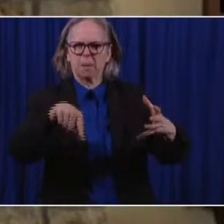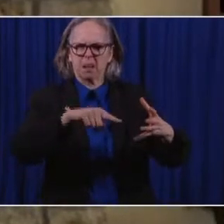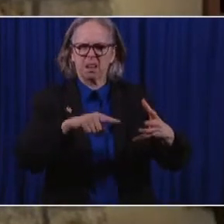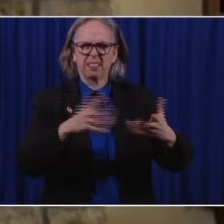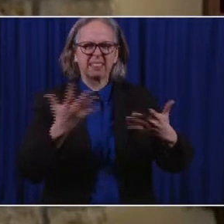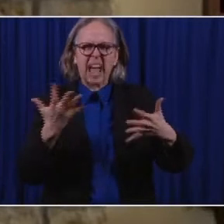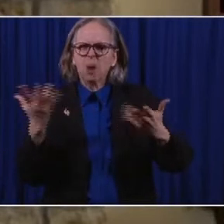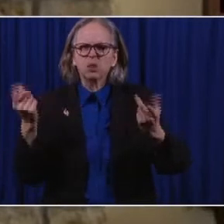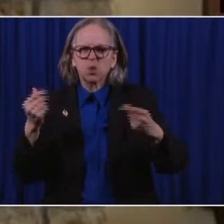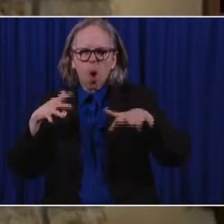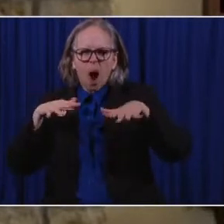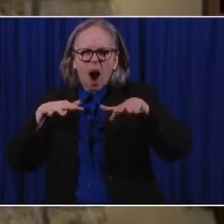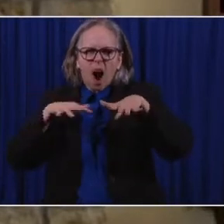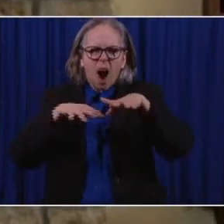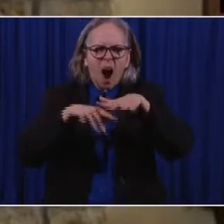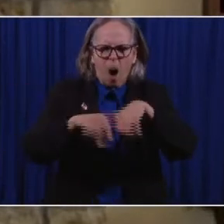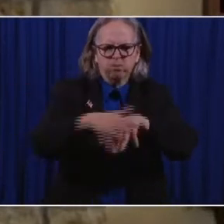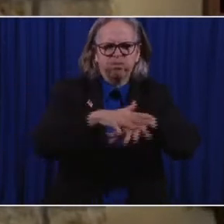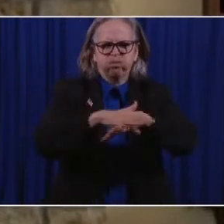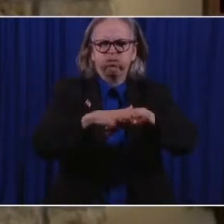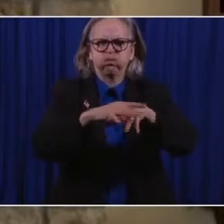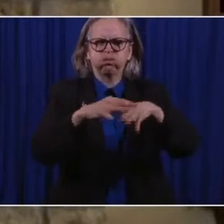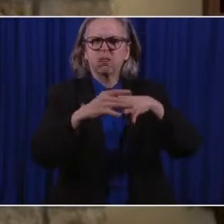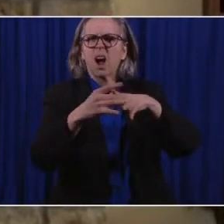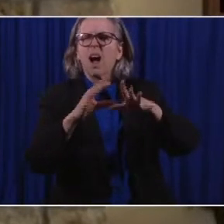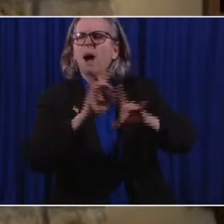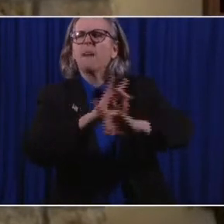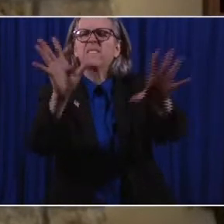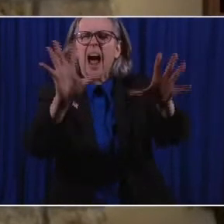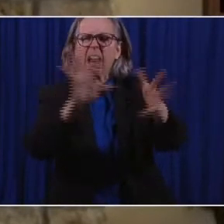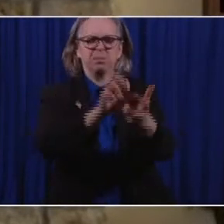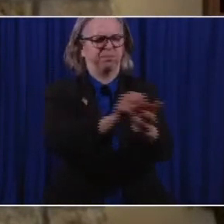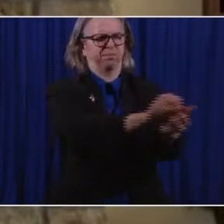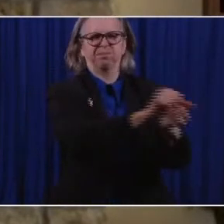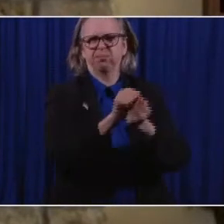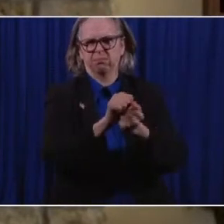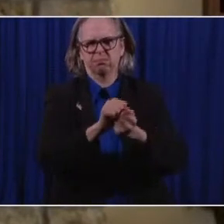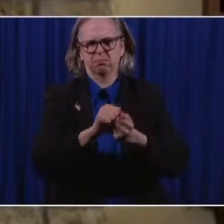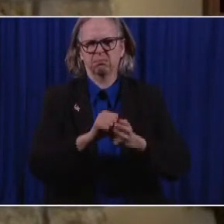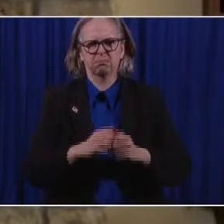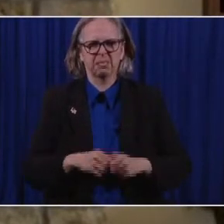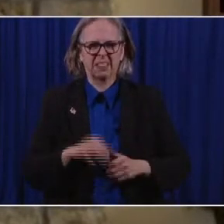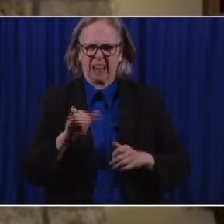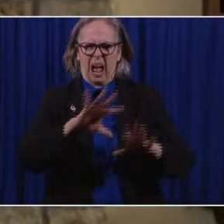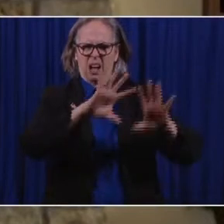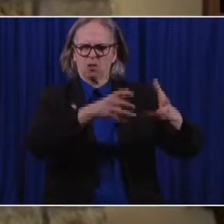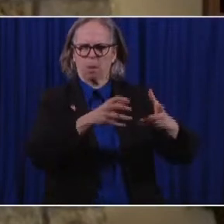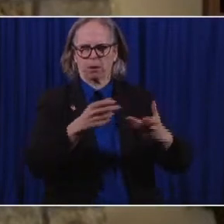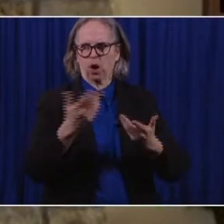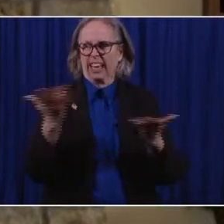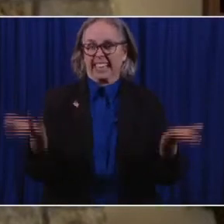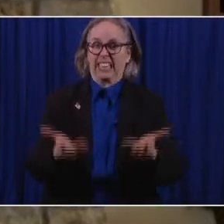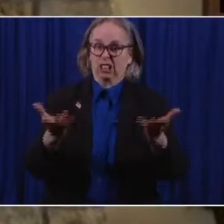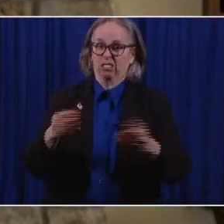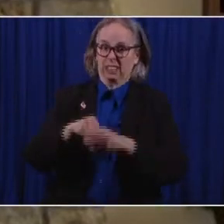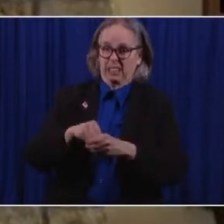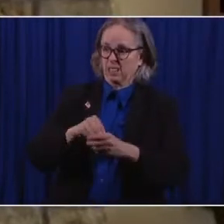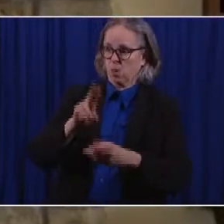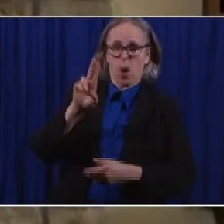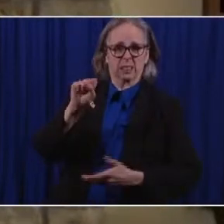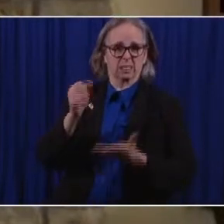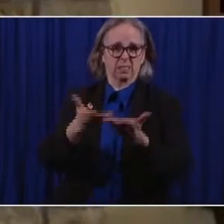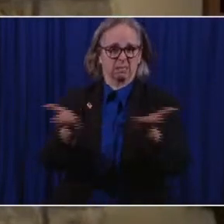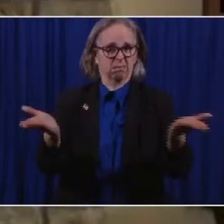and who are out there, and we know they're out there. I think I might find a different time